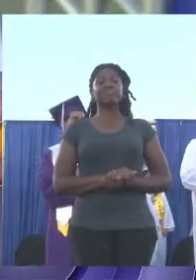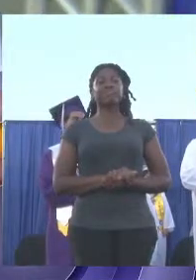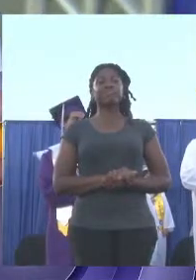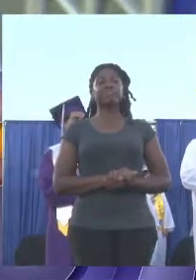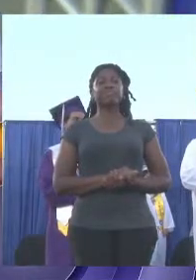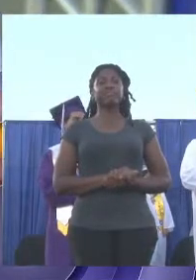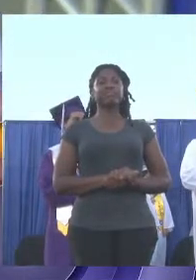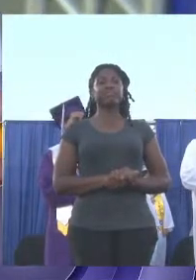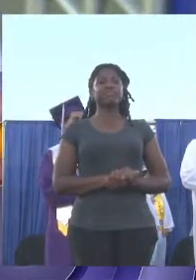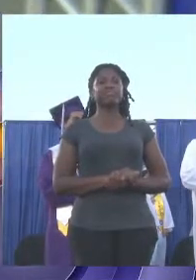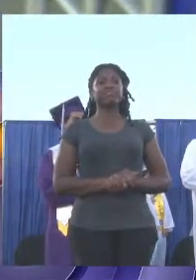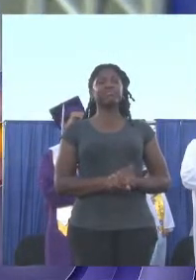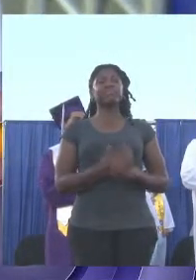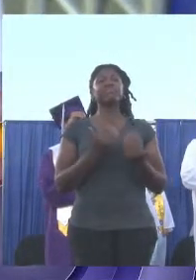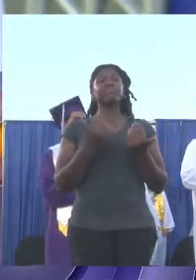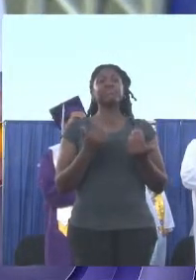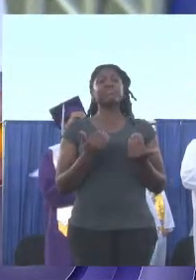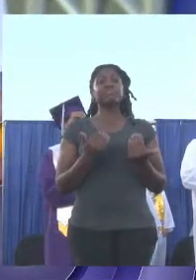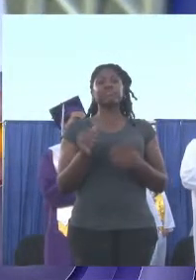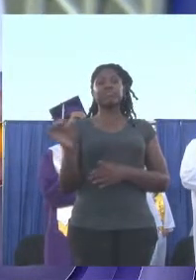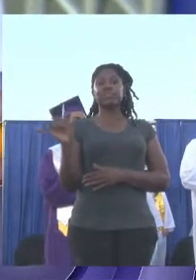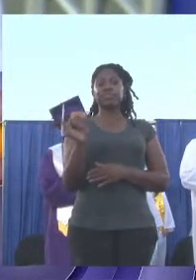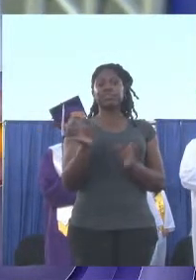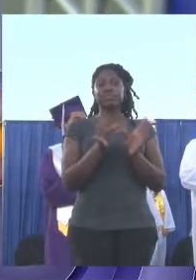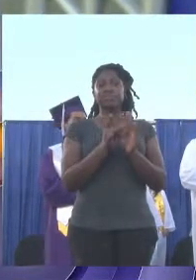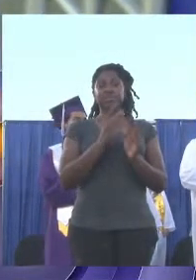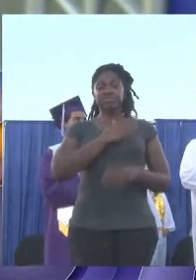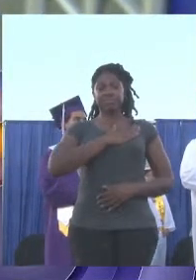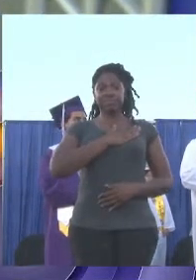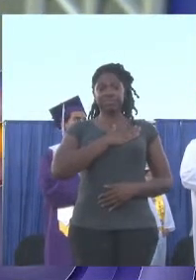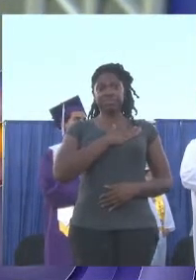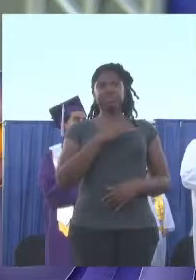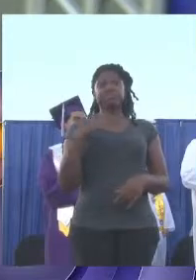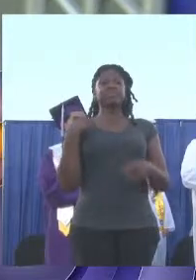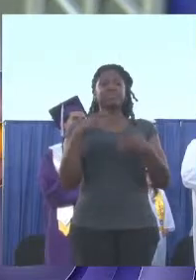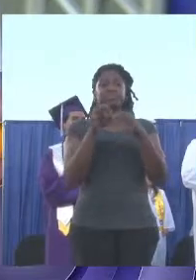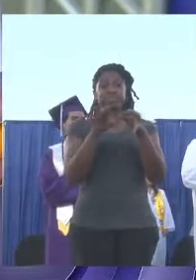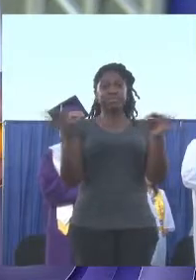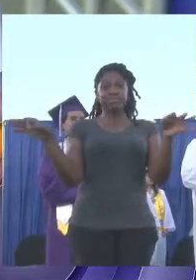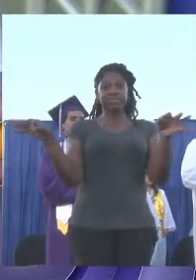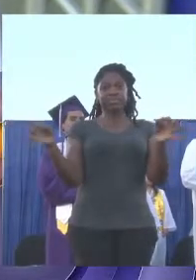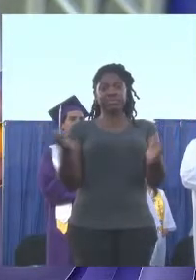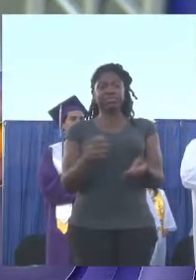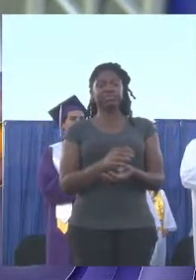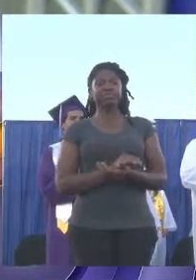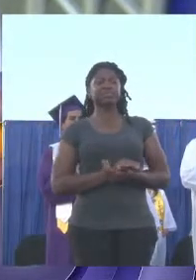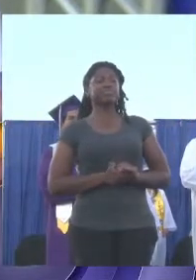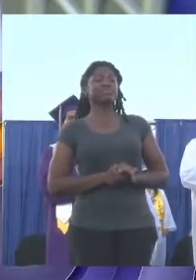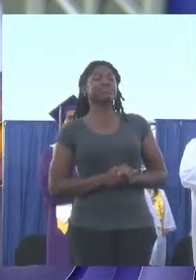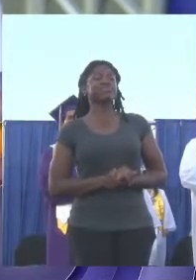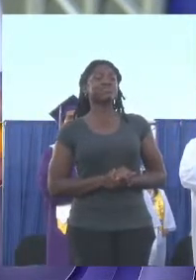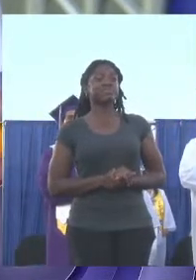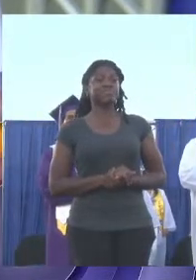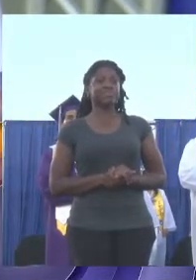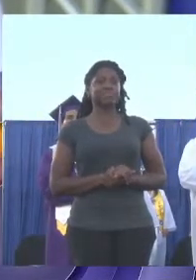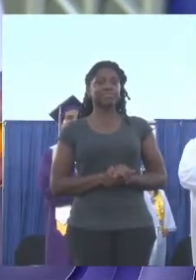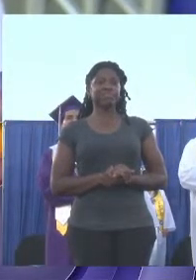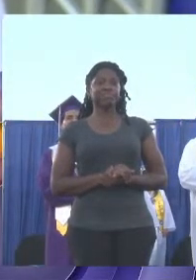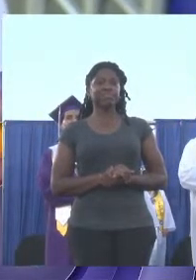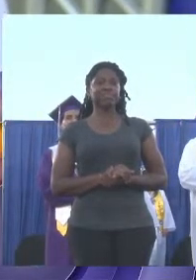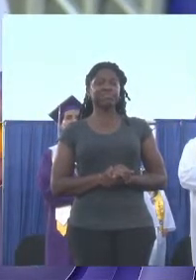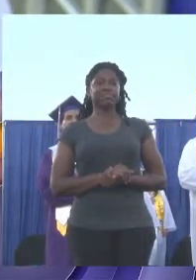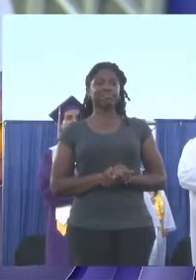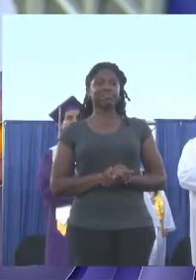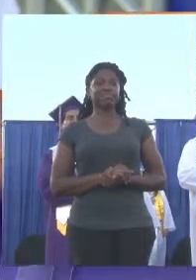Yo prometo lealtad a la bandera de los Estados Unidos de América y a la República que representa una nación bajo Dios entera con libertad y justicia